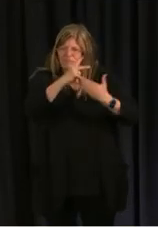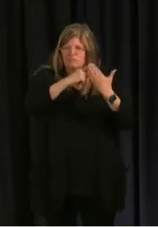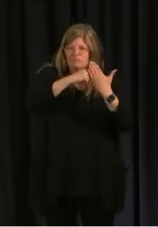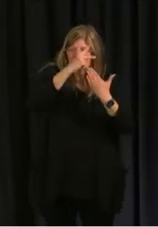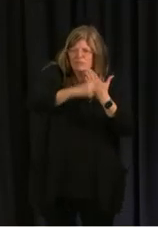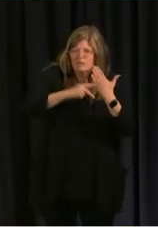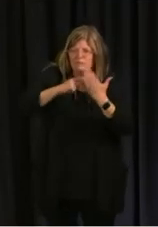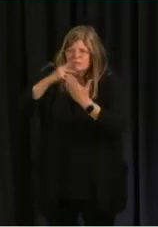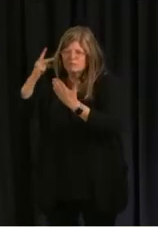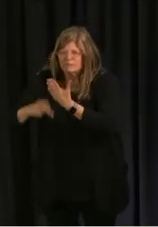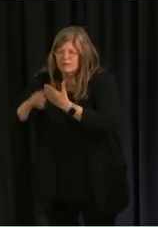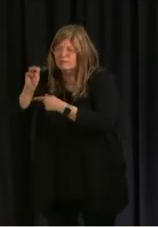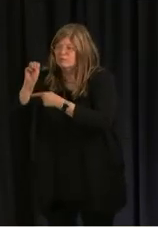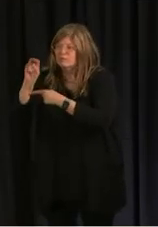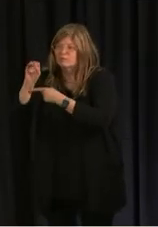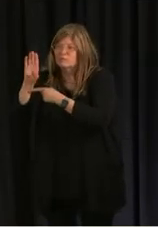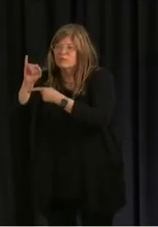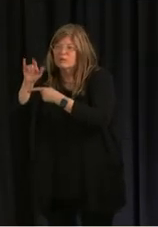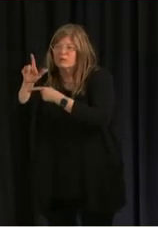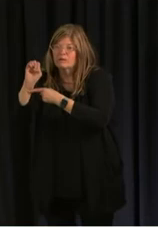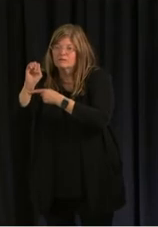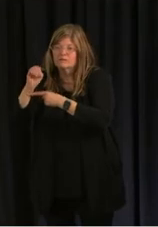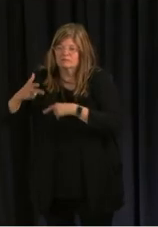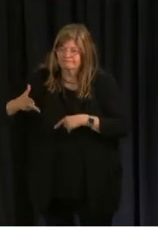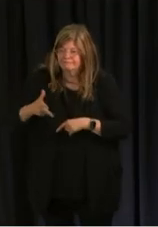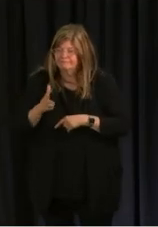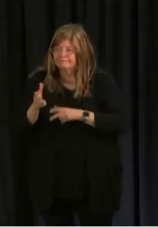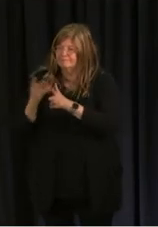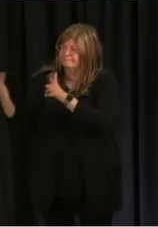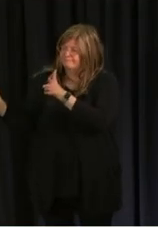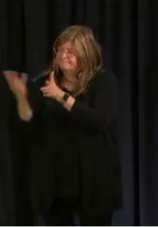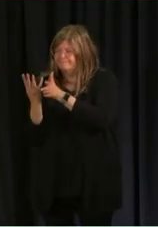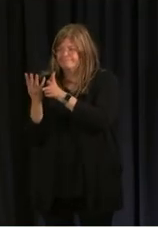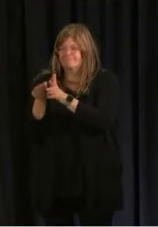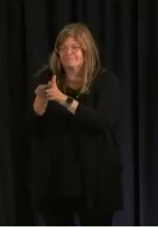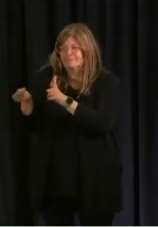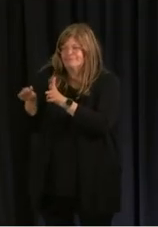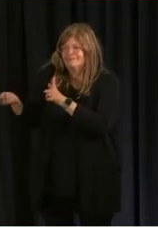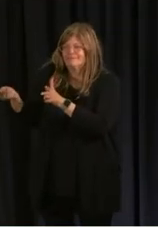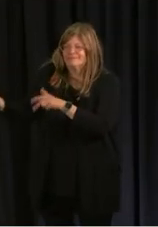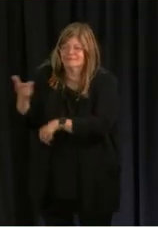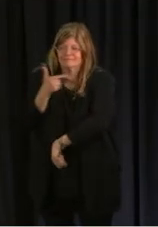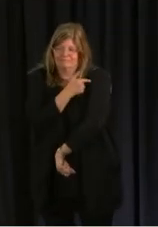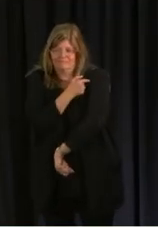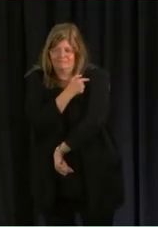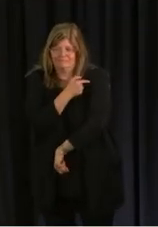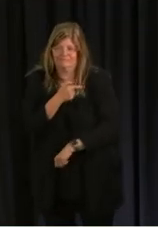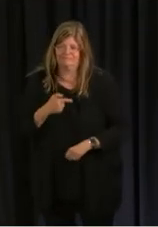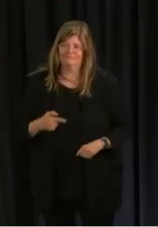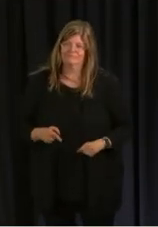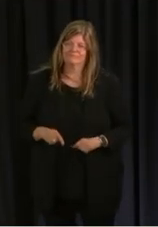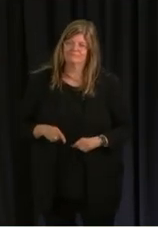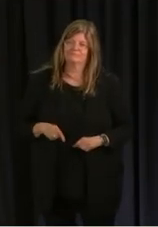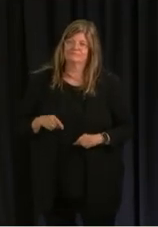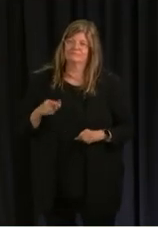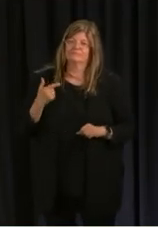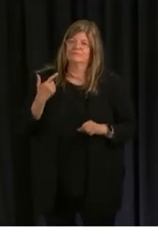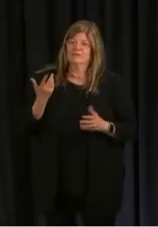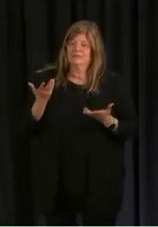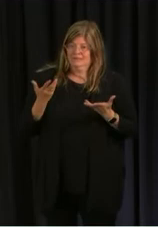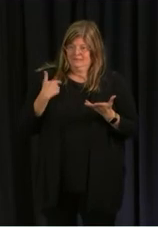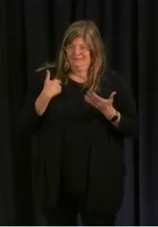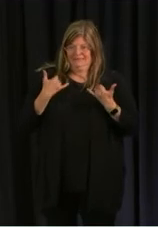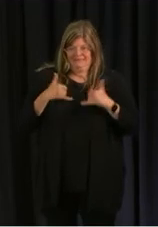Mary Center and 5 Medicine directly at houses of worship through the Leadership Council of Healthy Communities. And then we have working with our